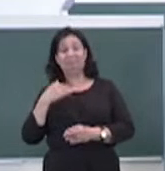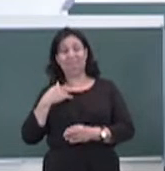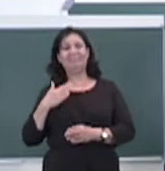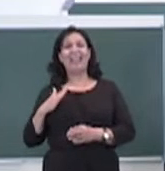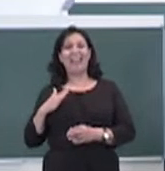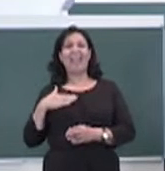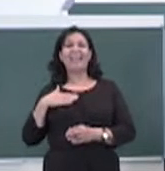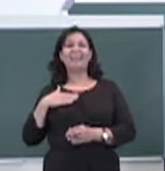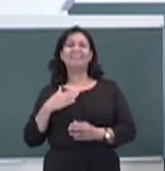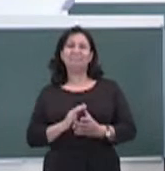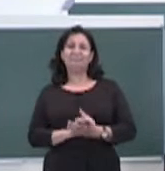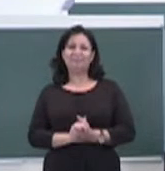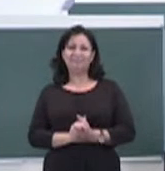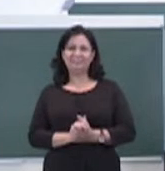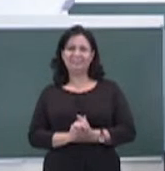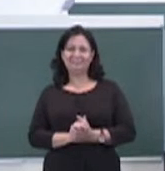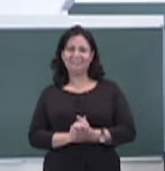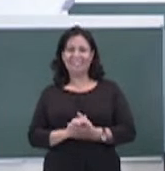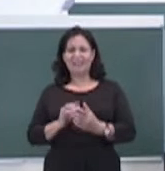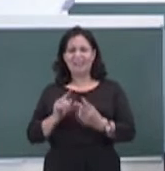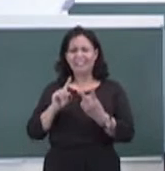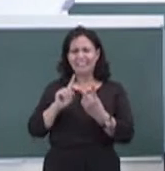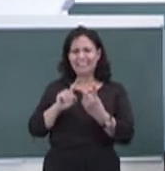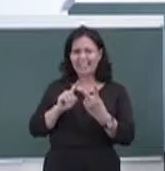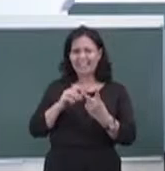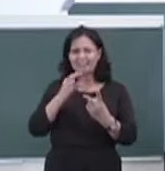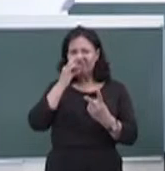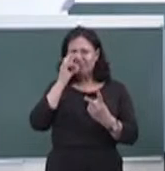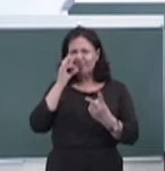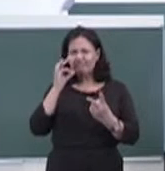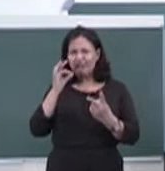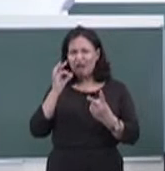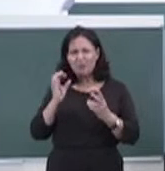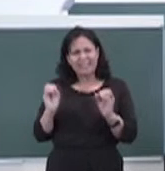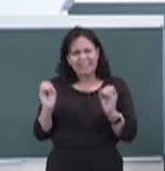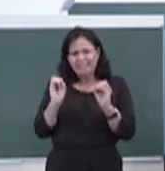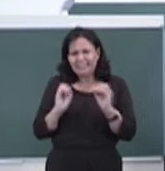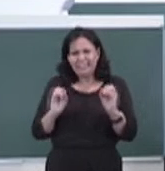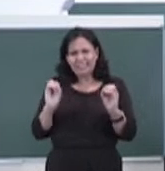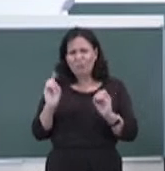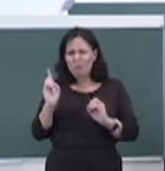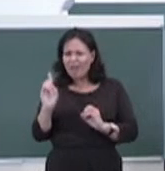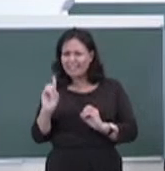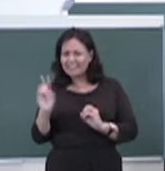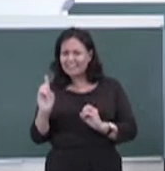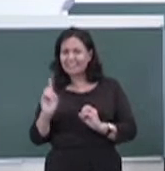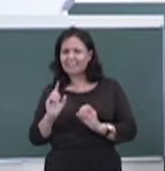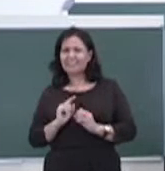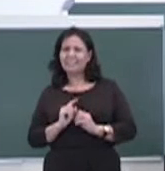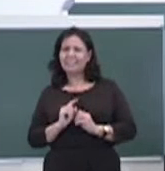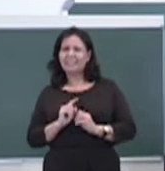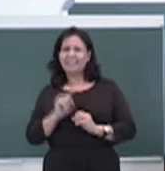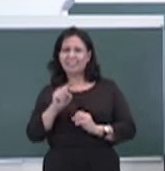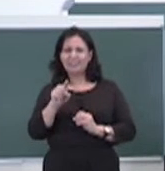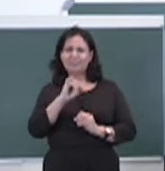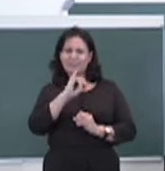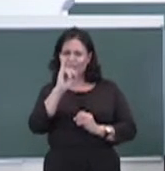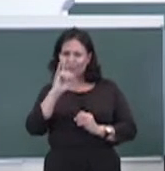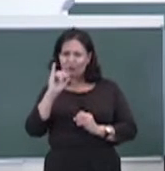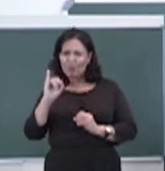our second flower is missing something. So I'd like you to please draw the missing part of the flower.